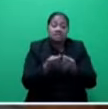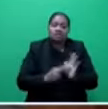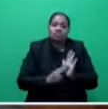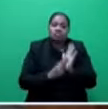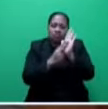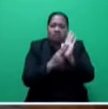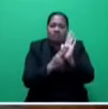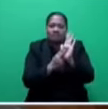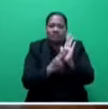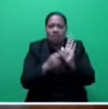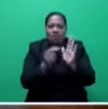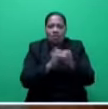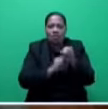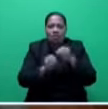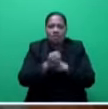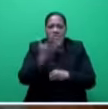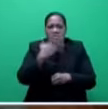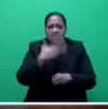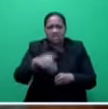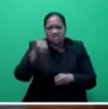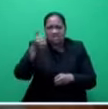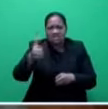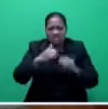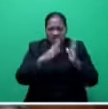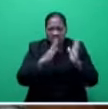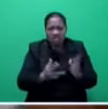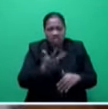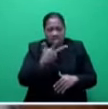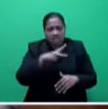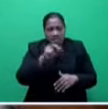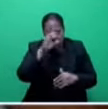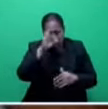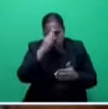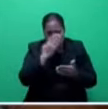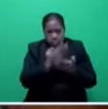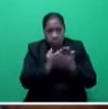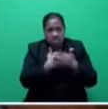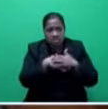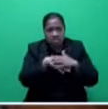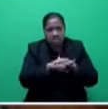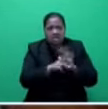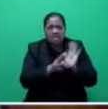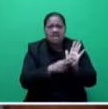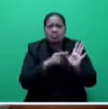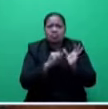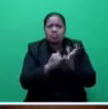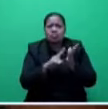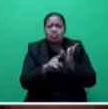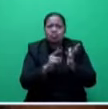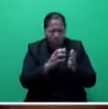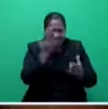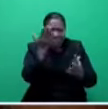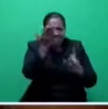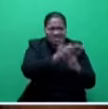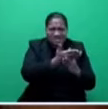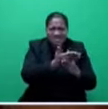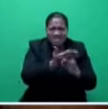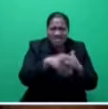Office. 96 households with 80 students in the Soa community that were under lockdown, and 105 households